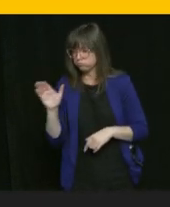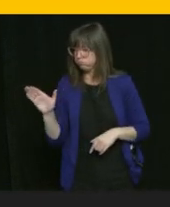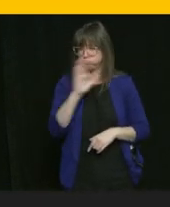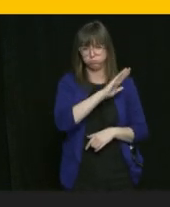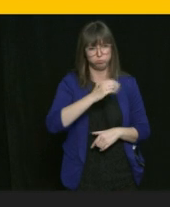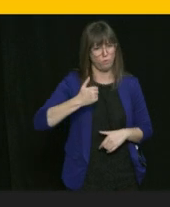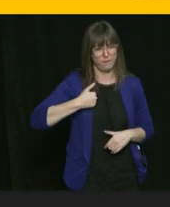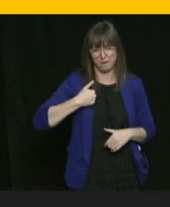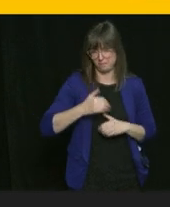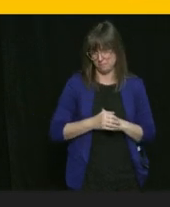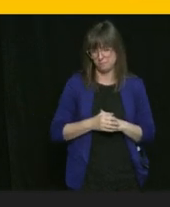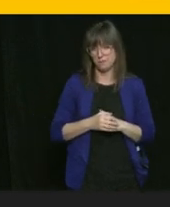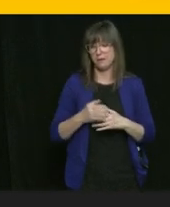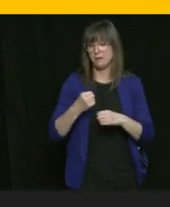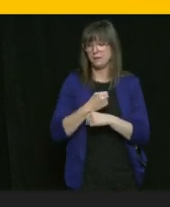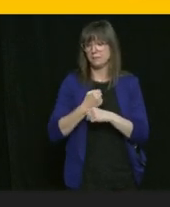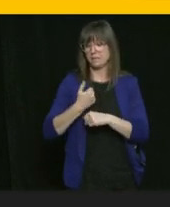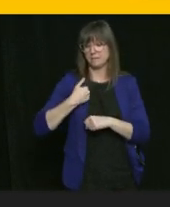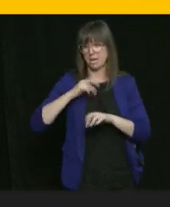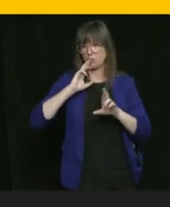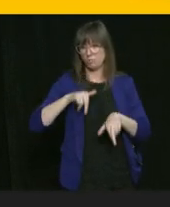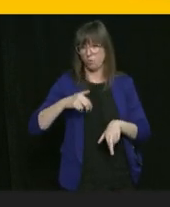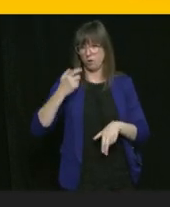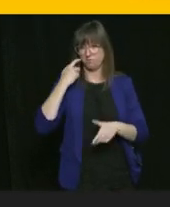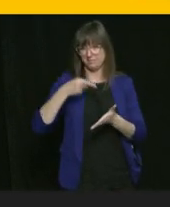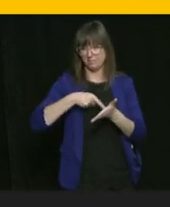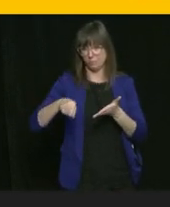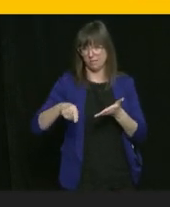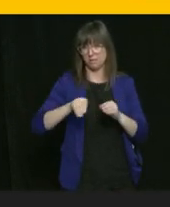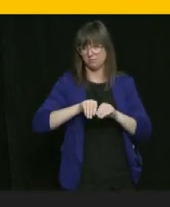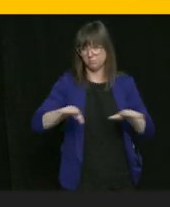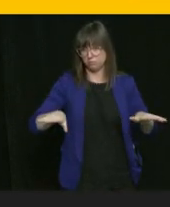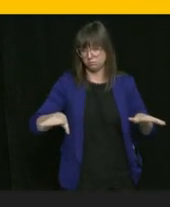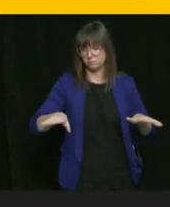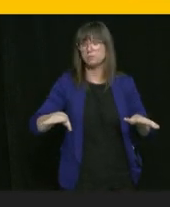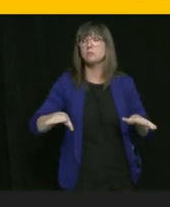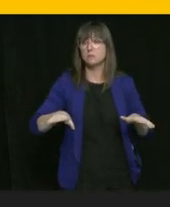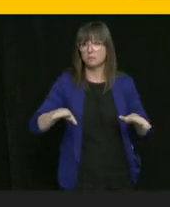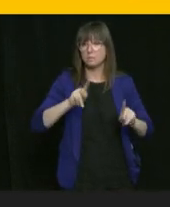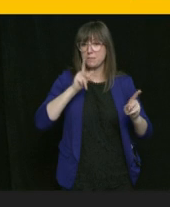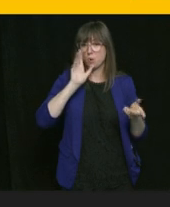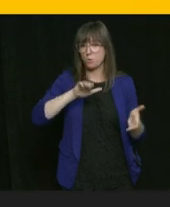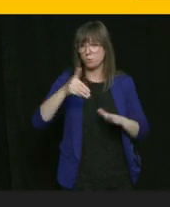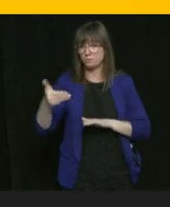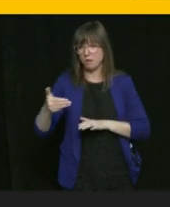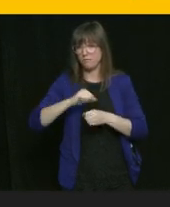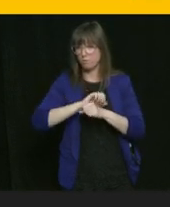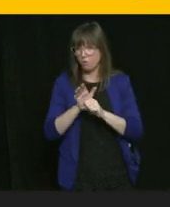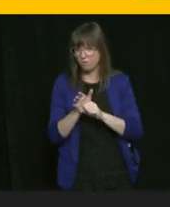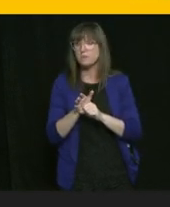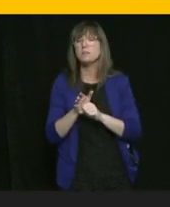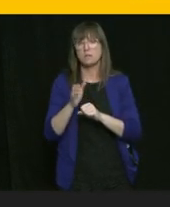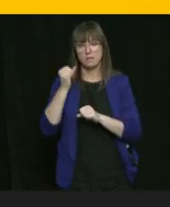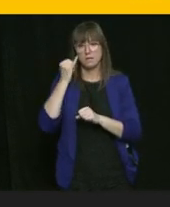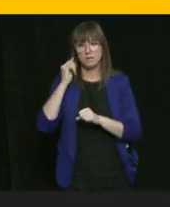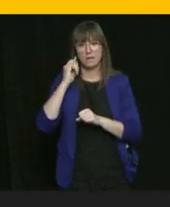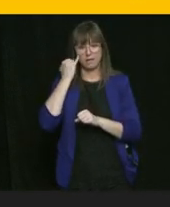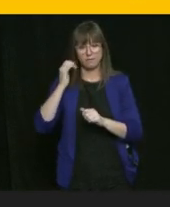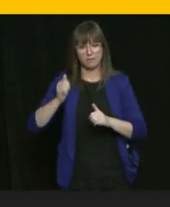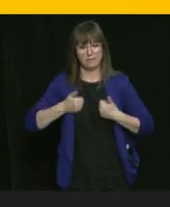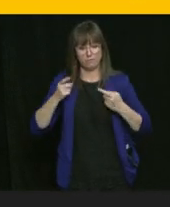Canada report released this week indicates that COVID-19 mortality rates are higher in neighborhoods with a higher proportion of